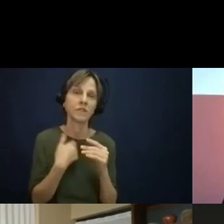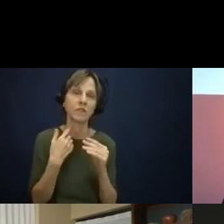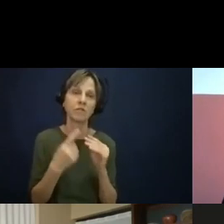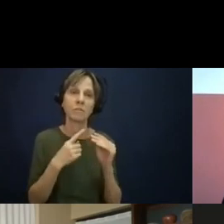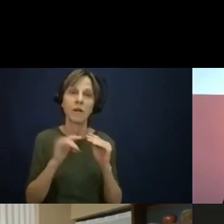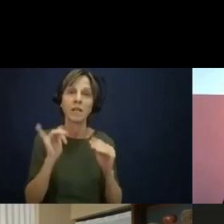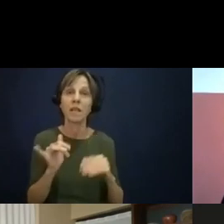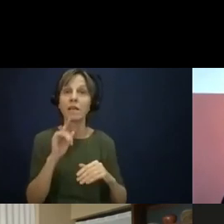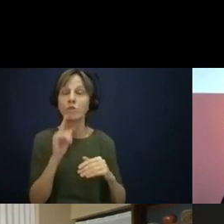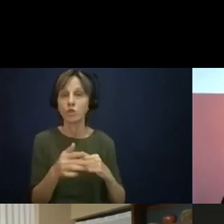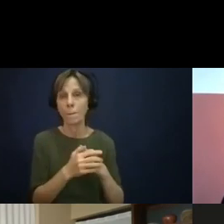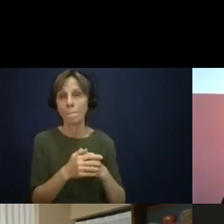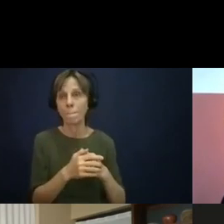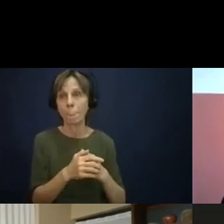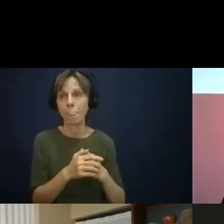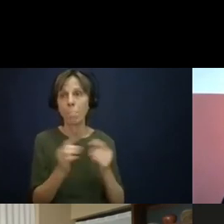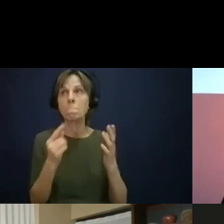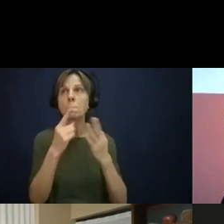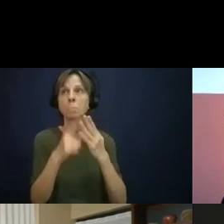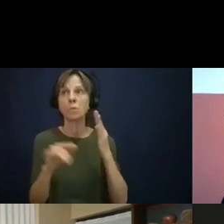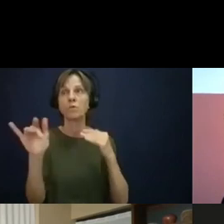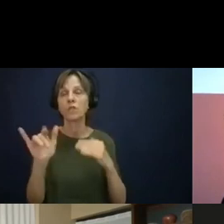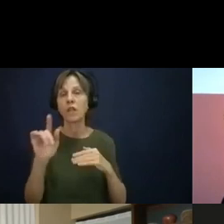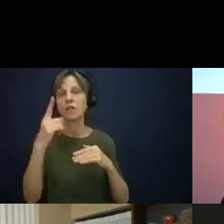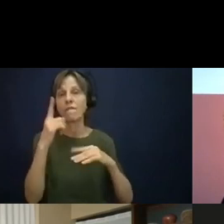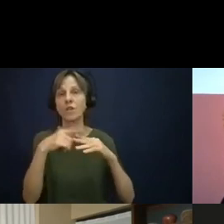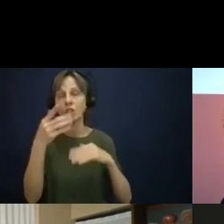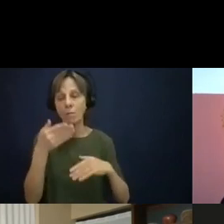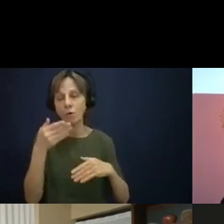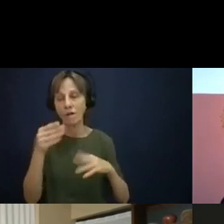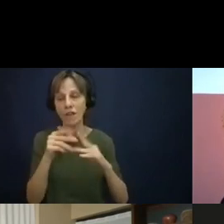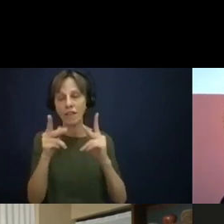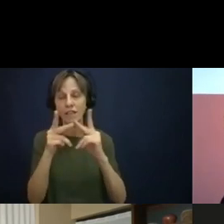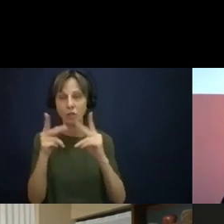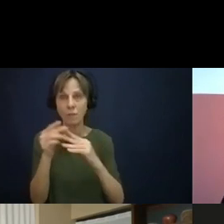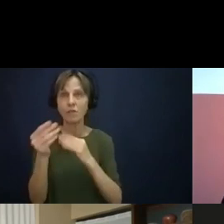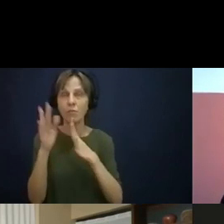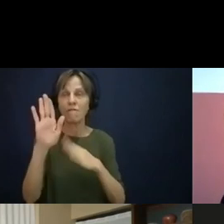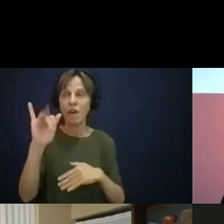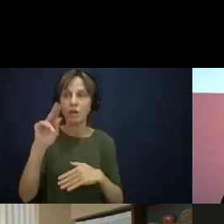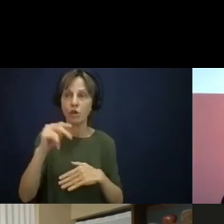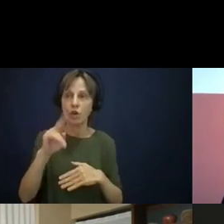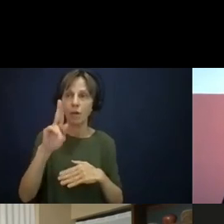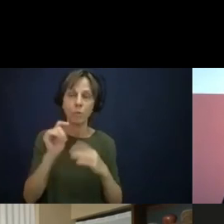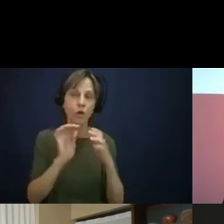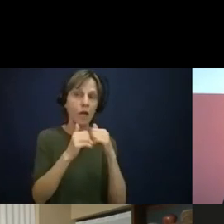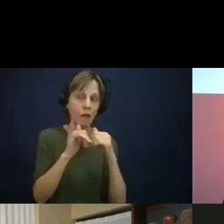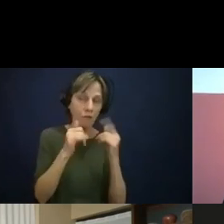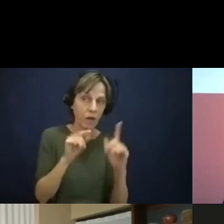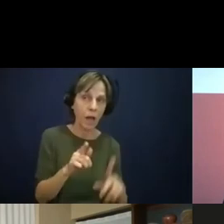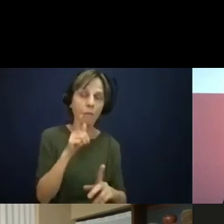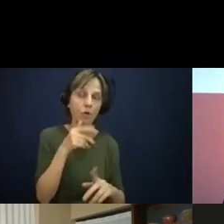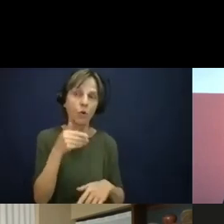Sure. What was it like the first time you were invited into the space to provide your input? How did that come about, and who invited you